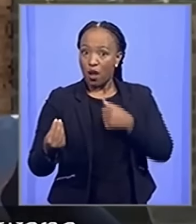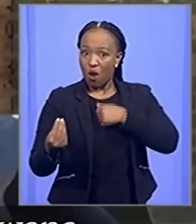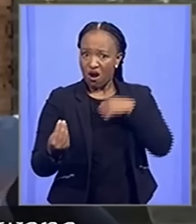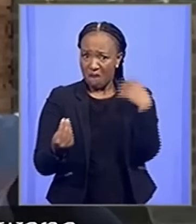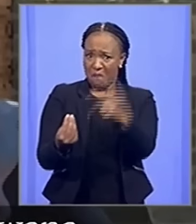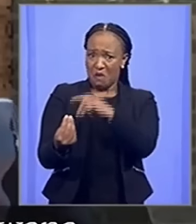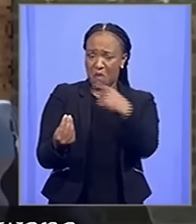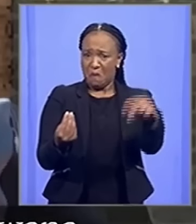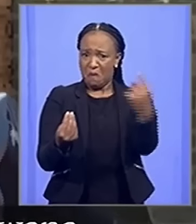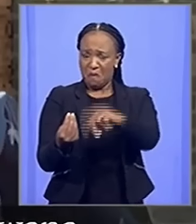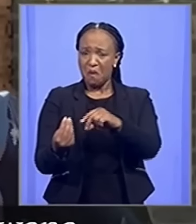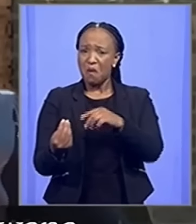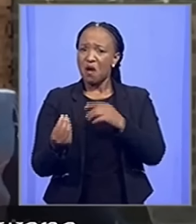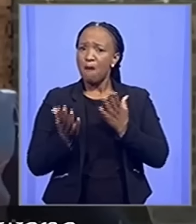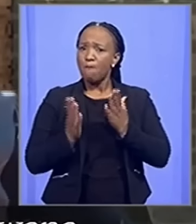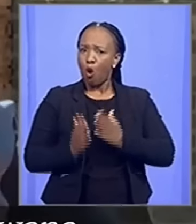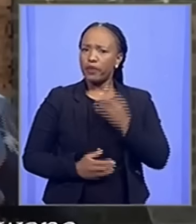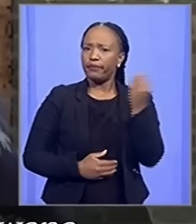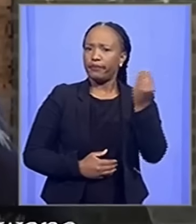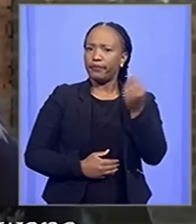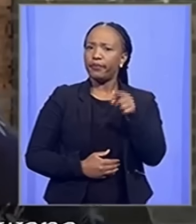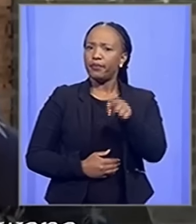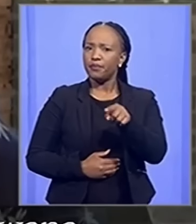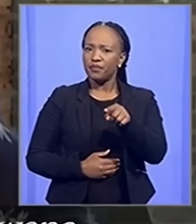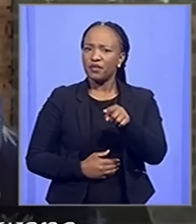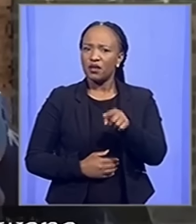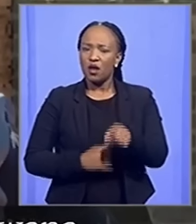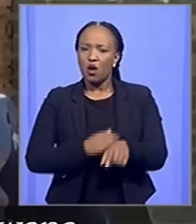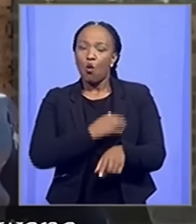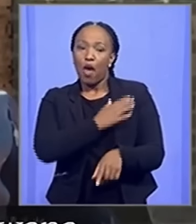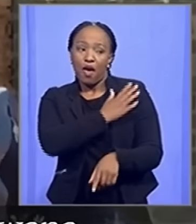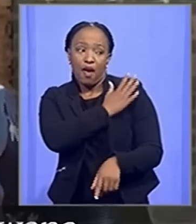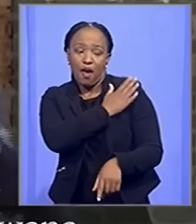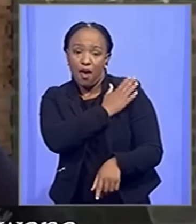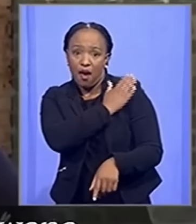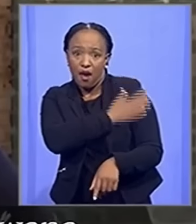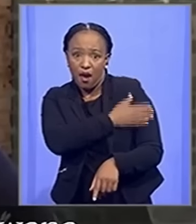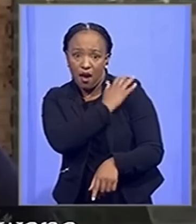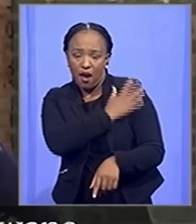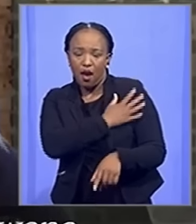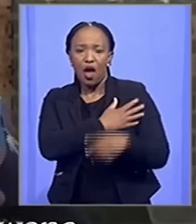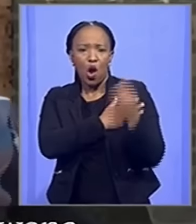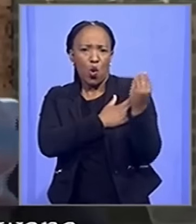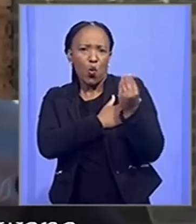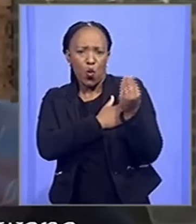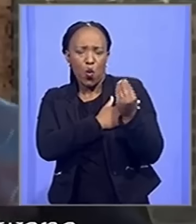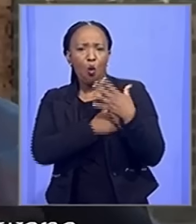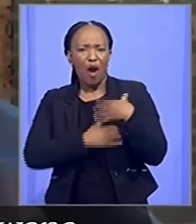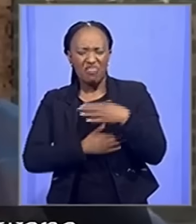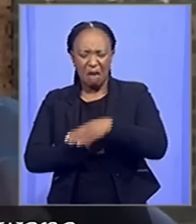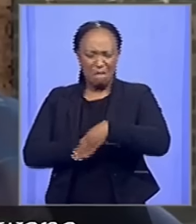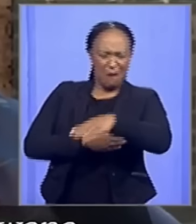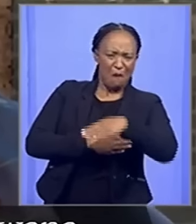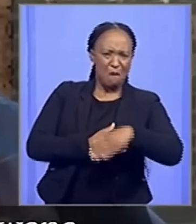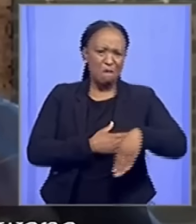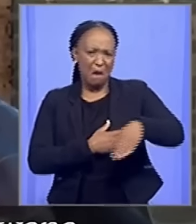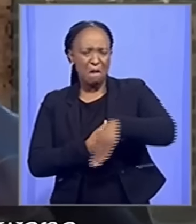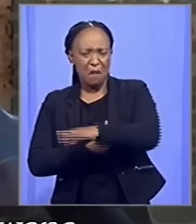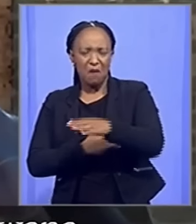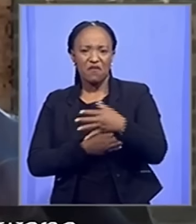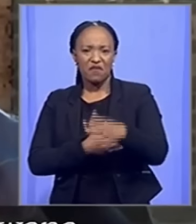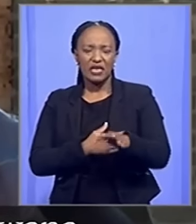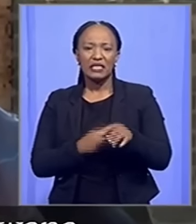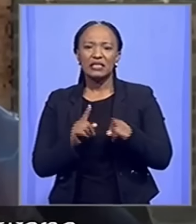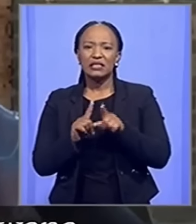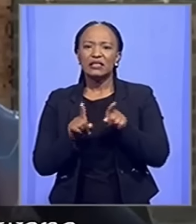gobetse, ngwana o gobetse legetla la left, la ragile mo lone, o na le